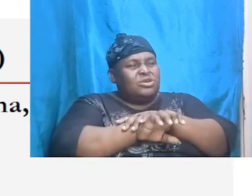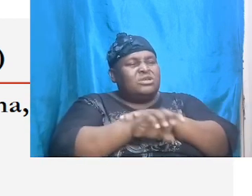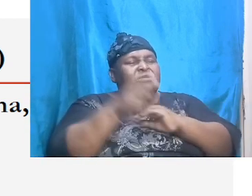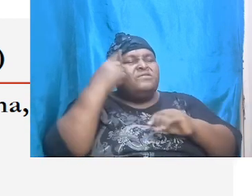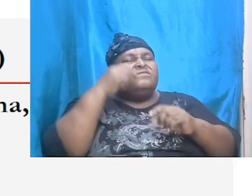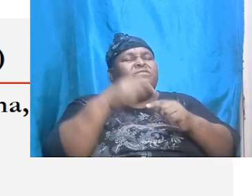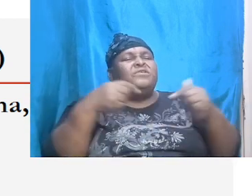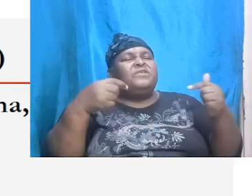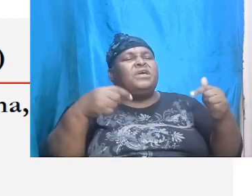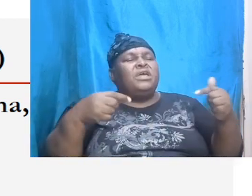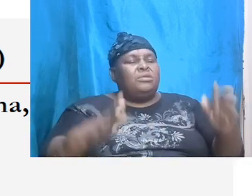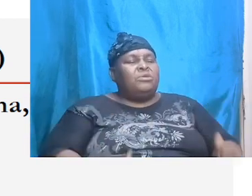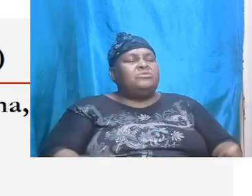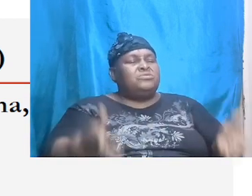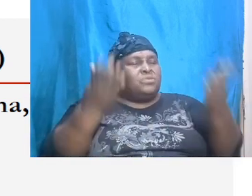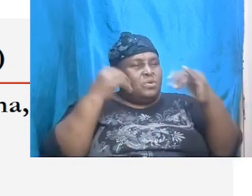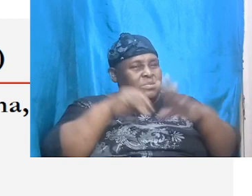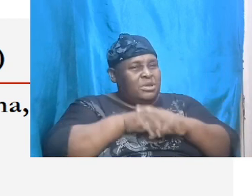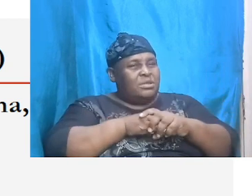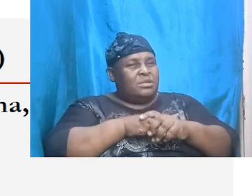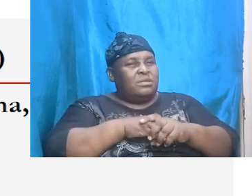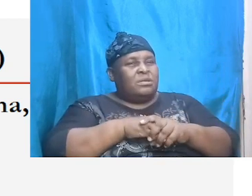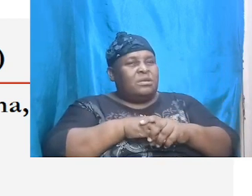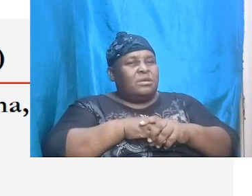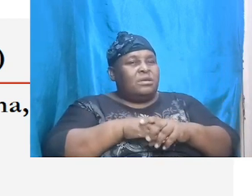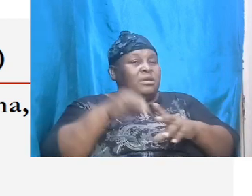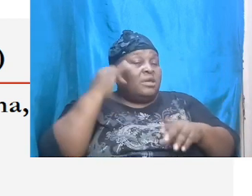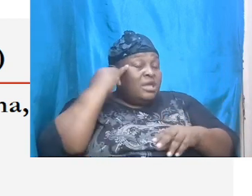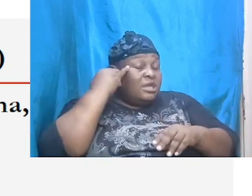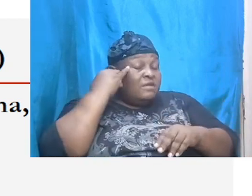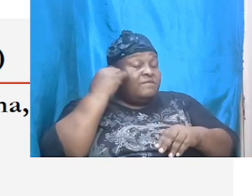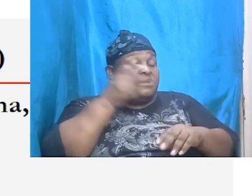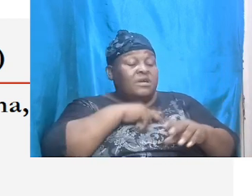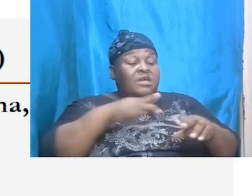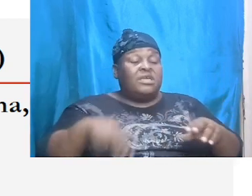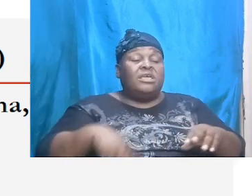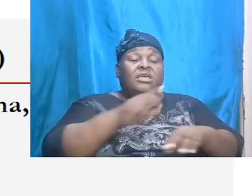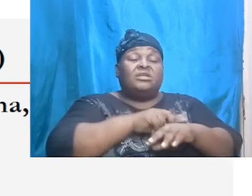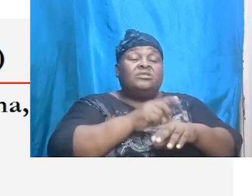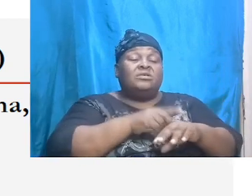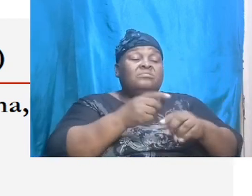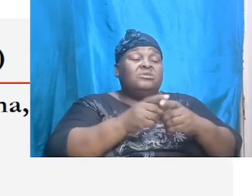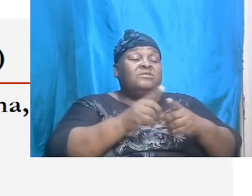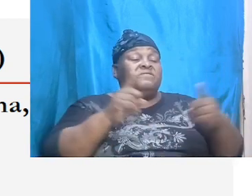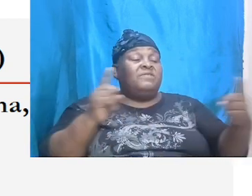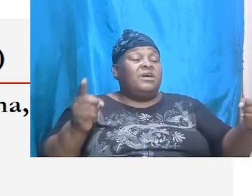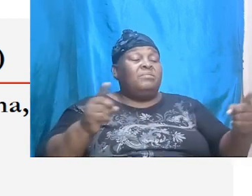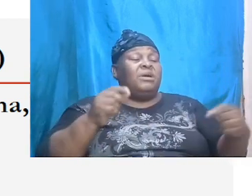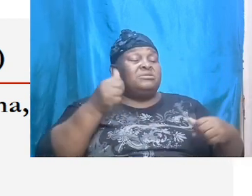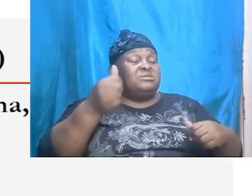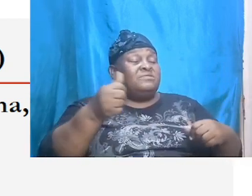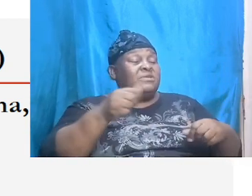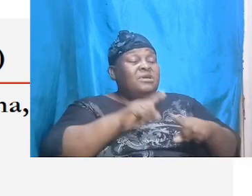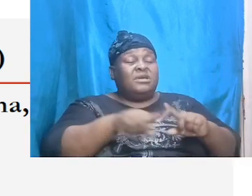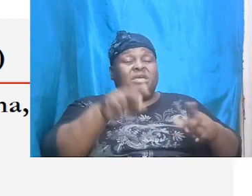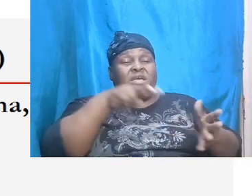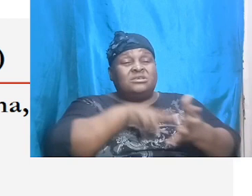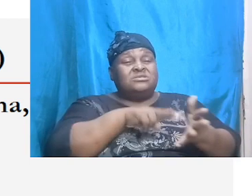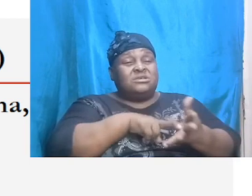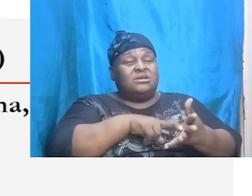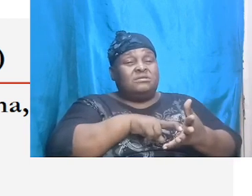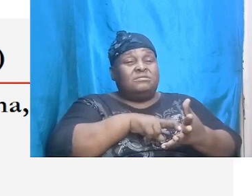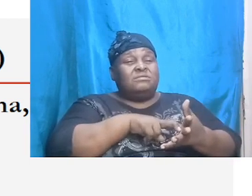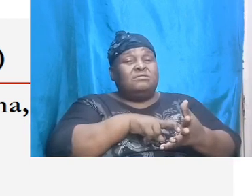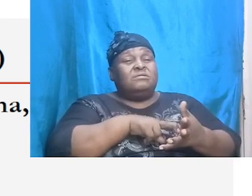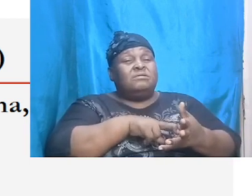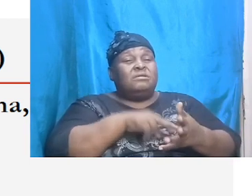Mark chapter 3, 24 to 26, that if a kingdom is divided against itself, it cannot stand. And if a house be divided against itself, the